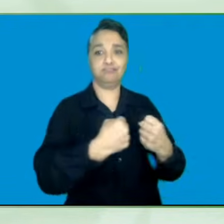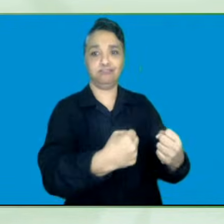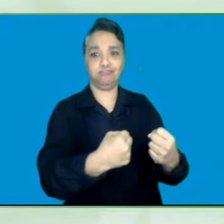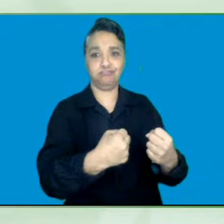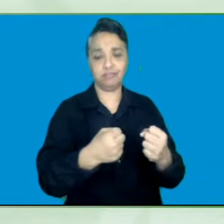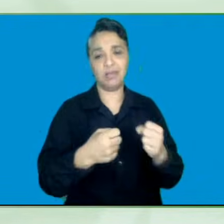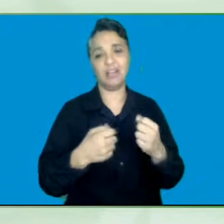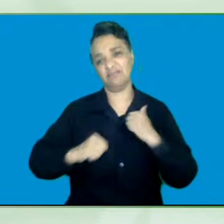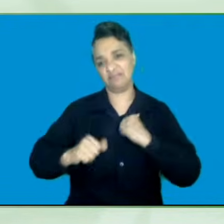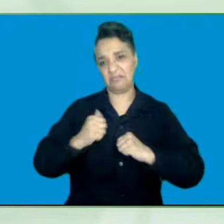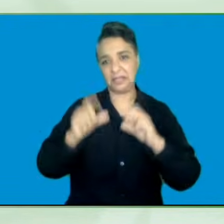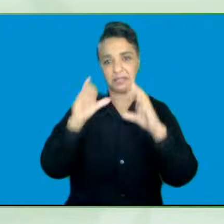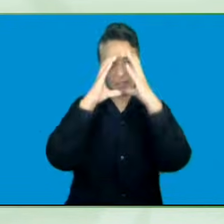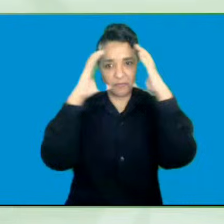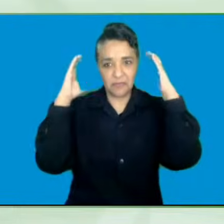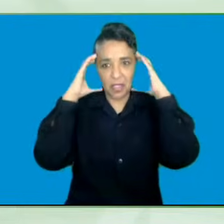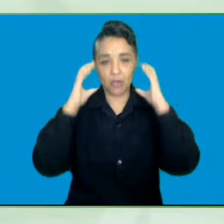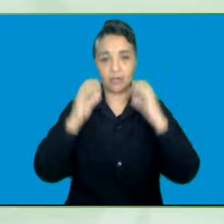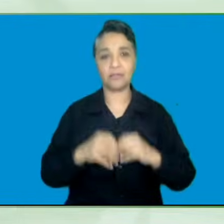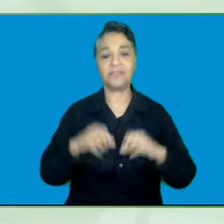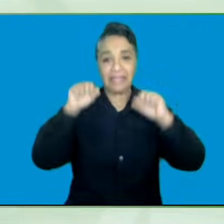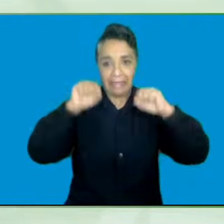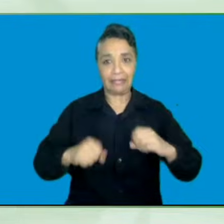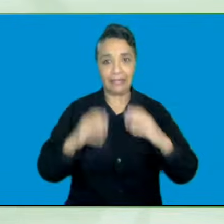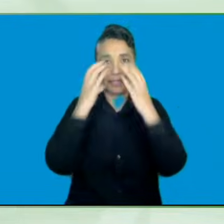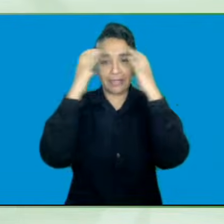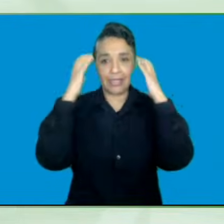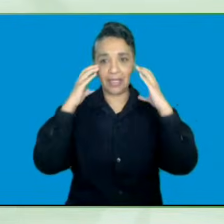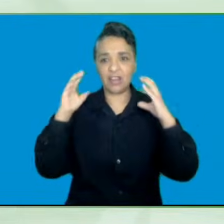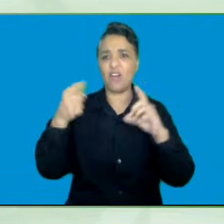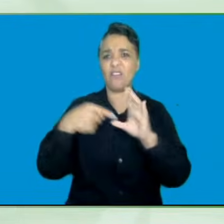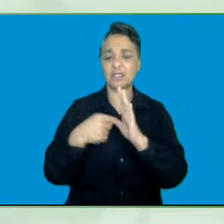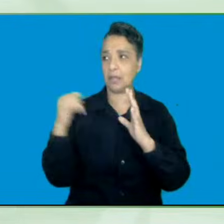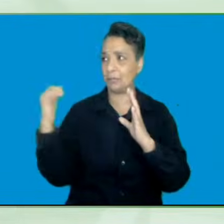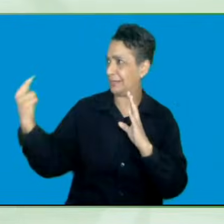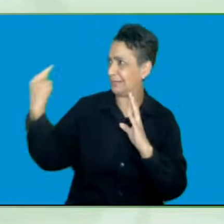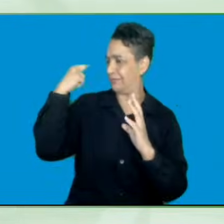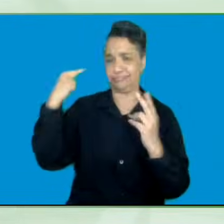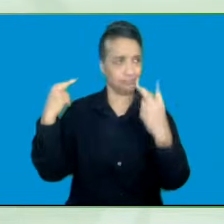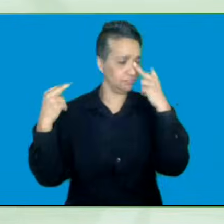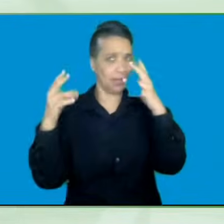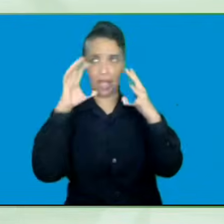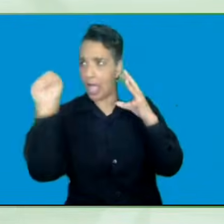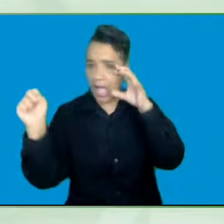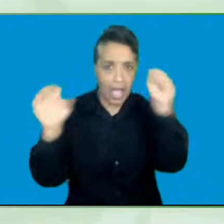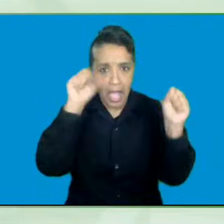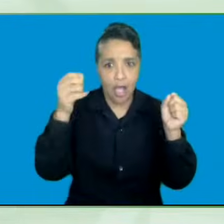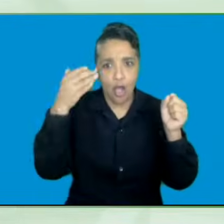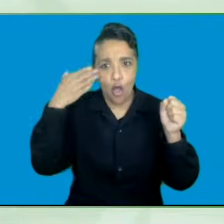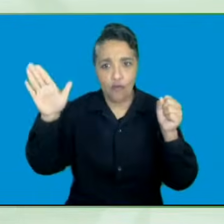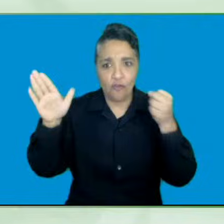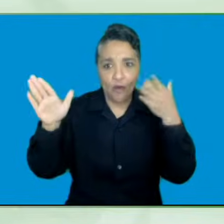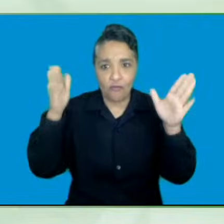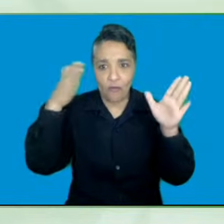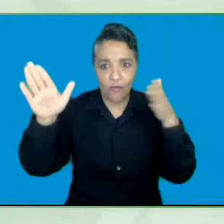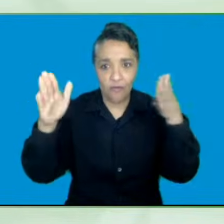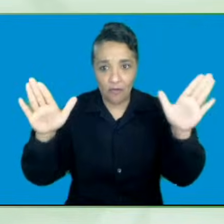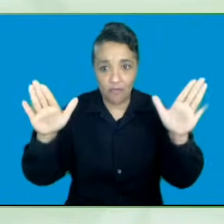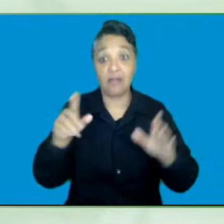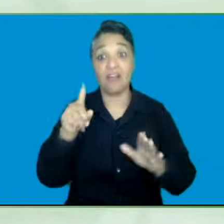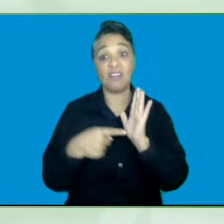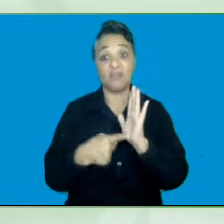where you would be able to blur out distracting or unnecessary information for a learner